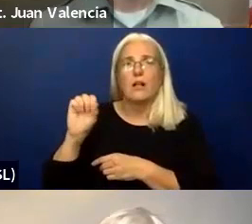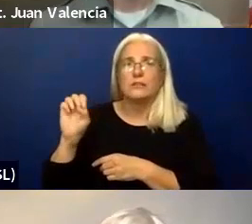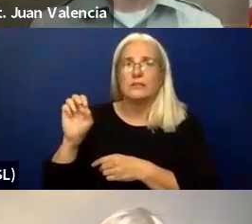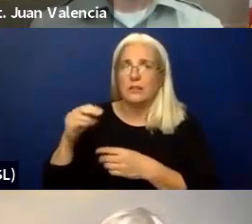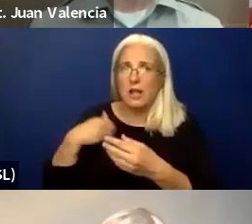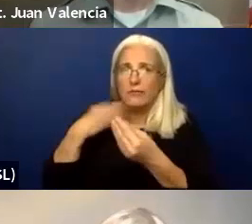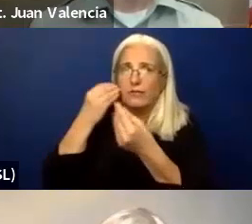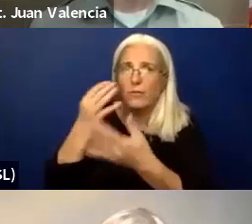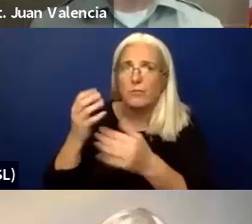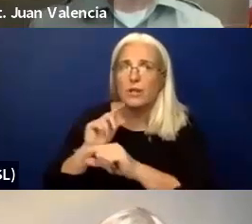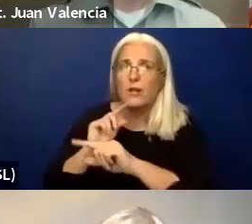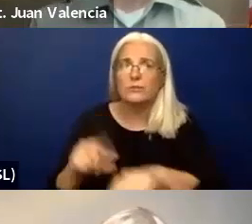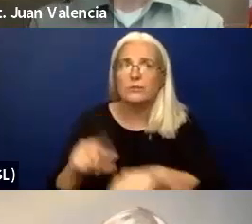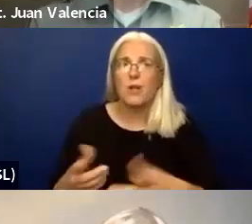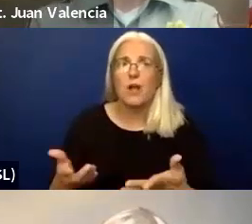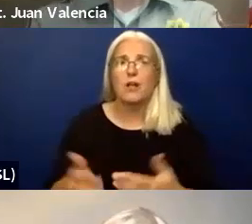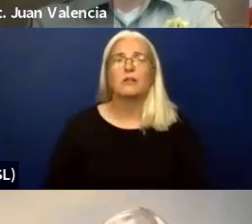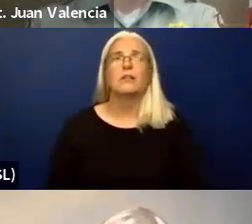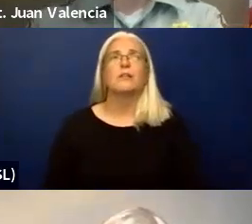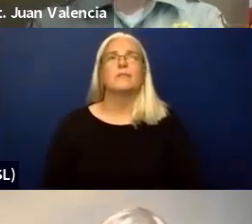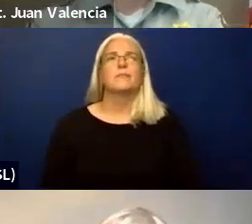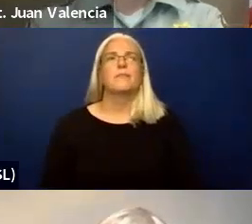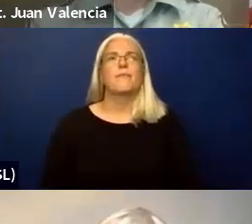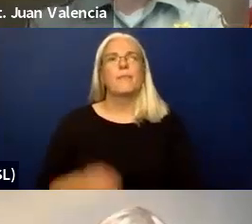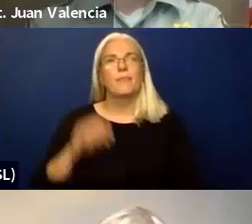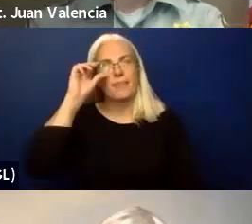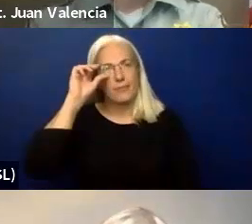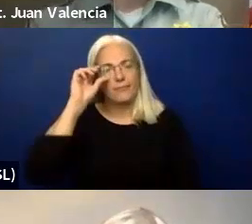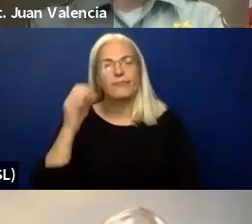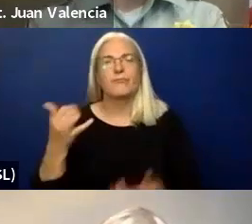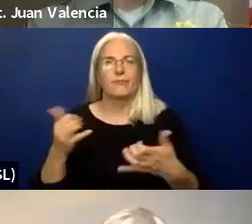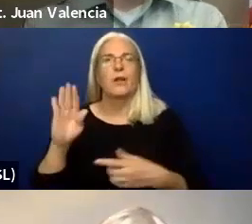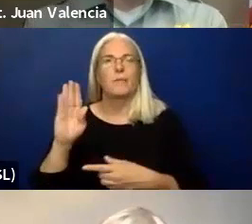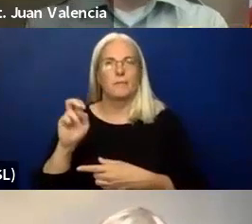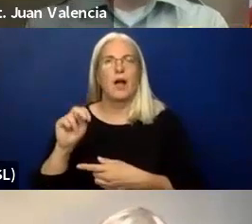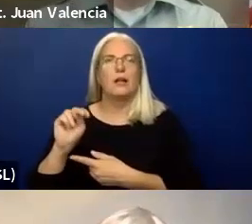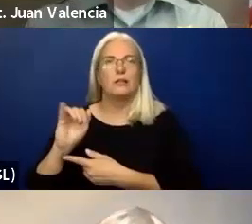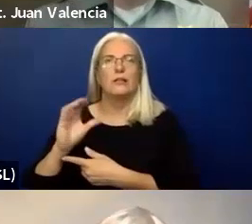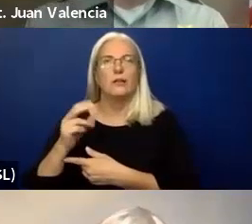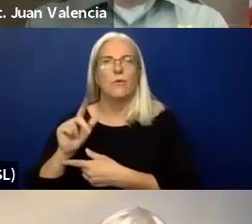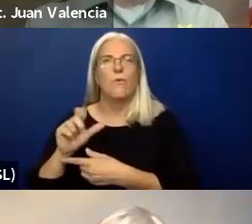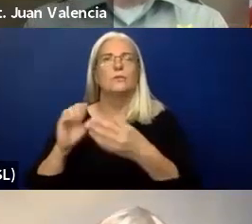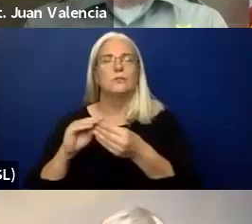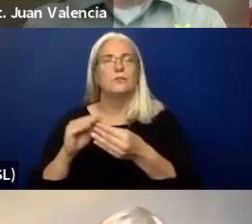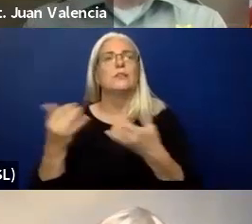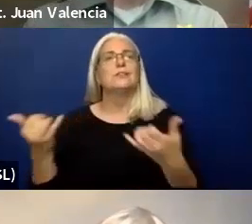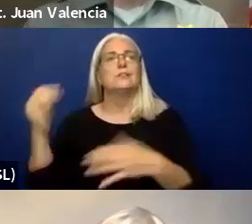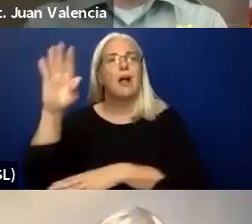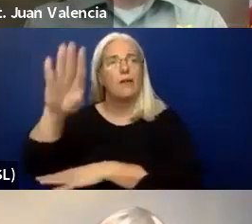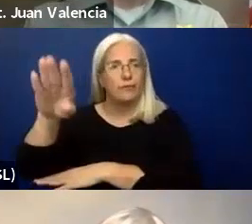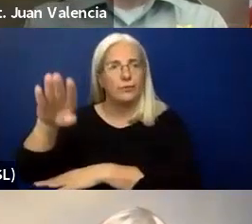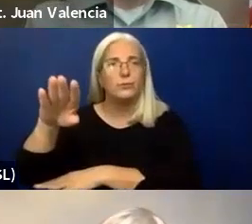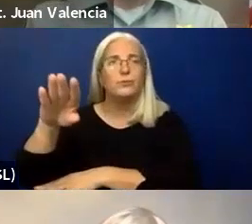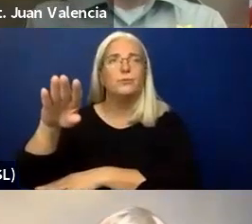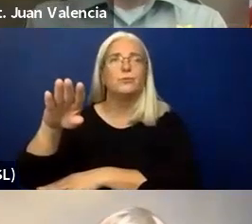So as I was mentioning to the Sonoma County op area earlier this afternoon, although there's not a